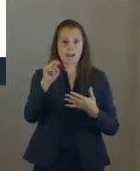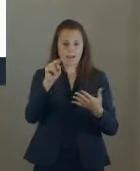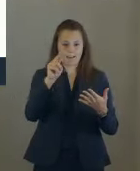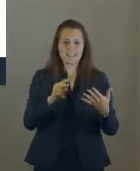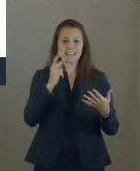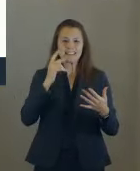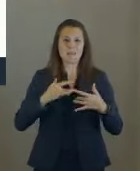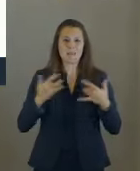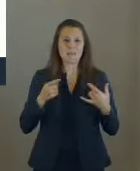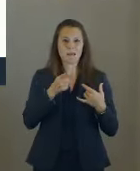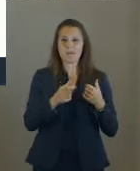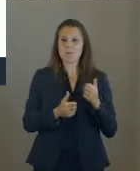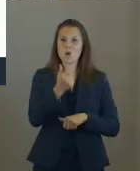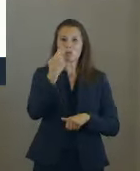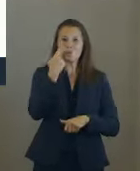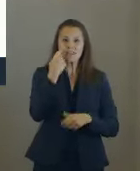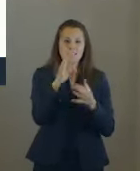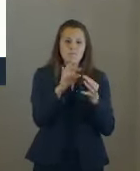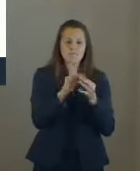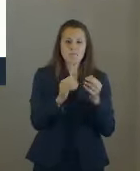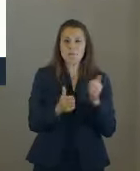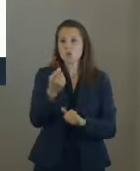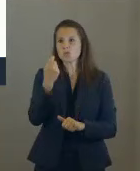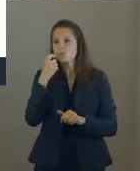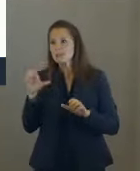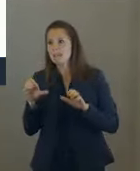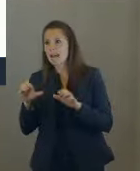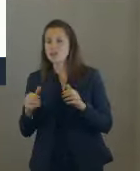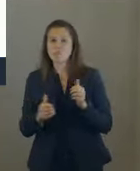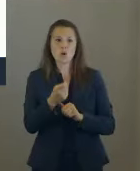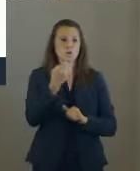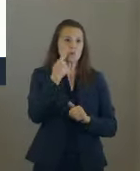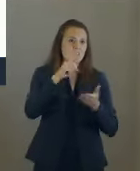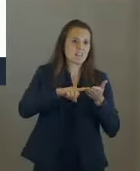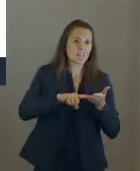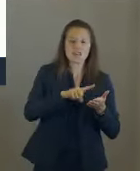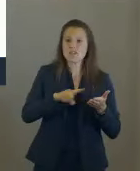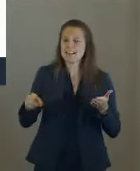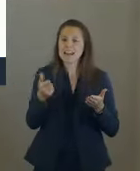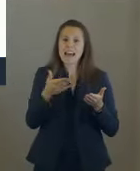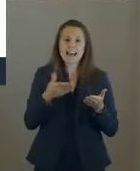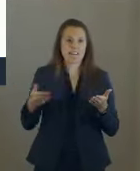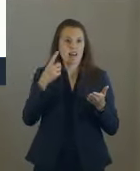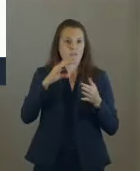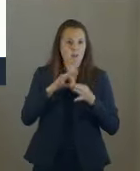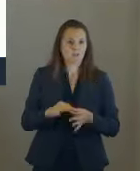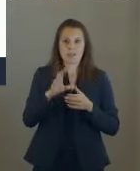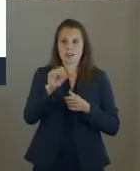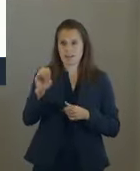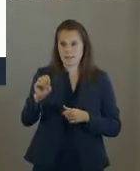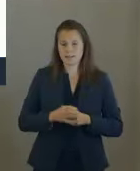case. The most recent note, the most recent action, the most recent effort that a CRI has made to investigate their